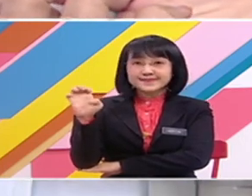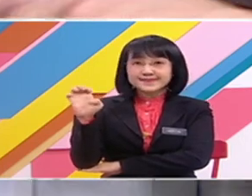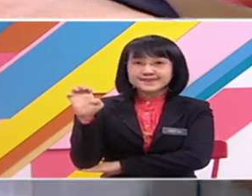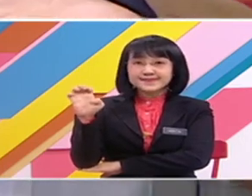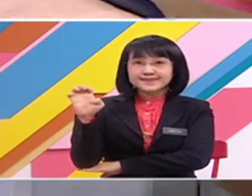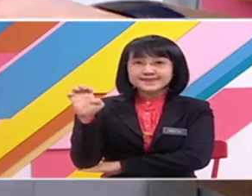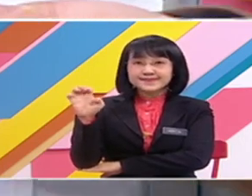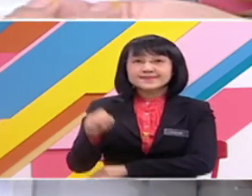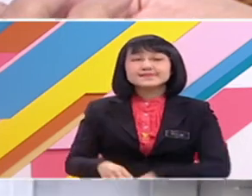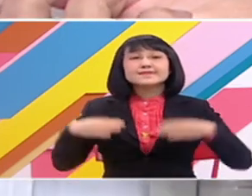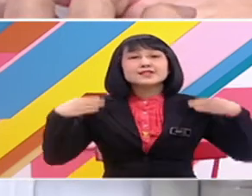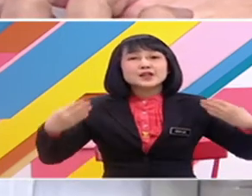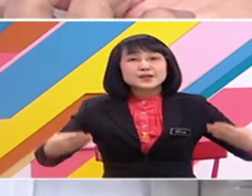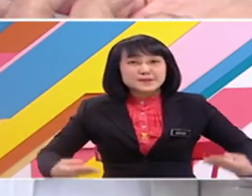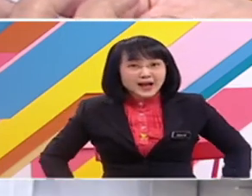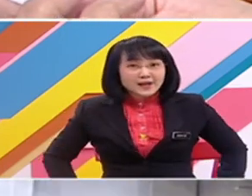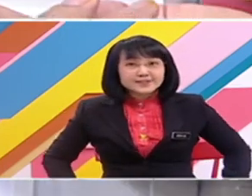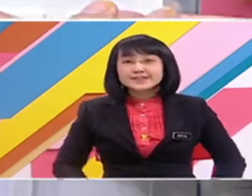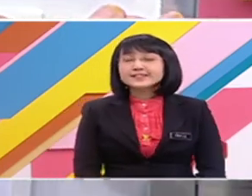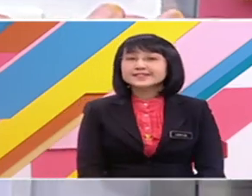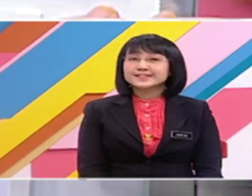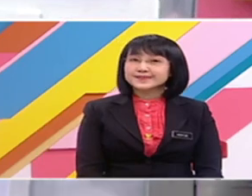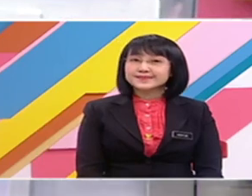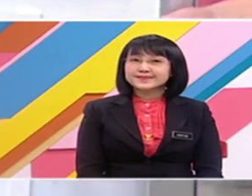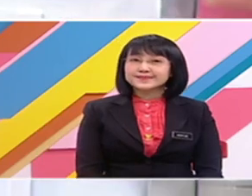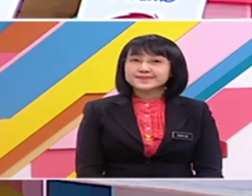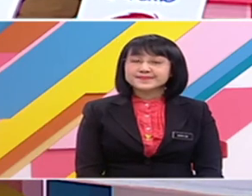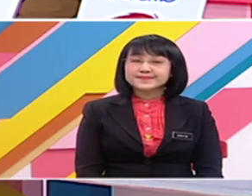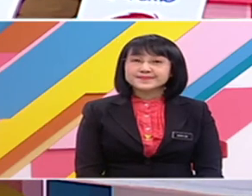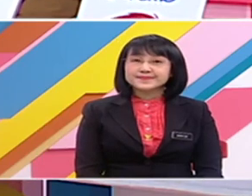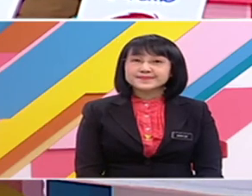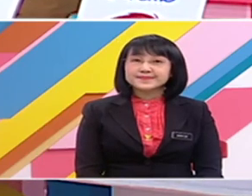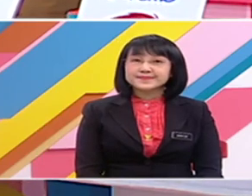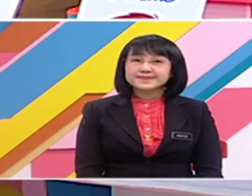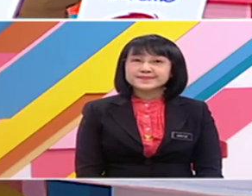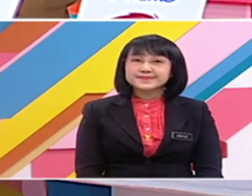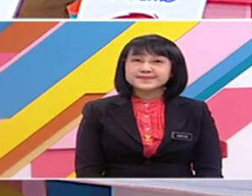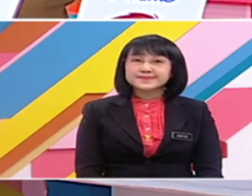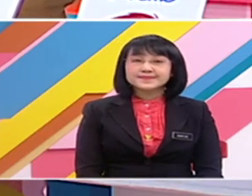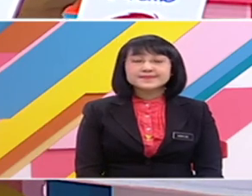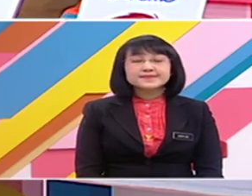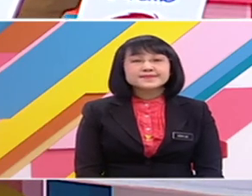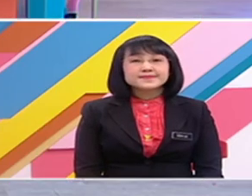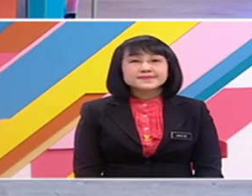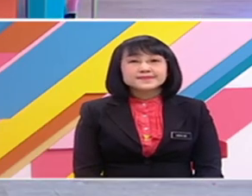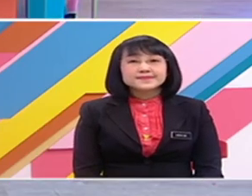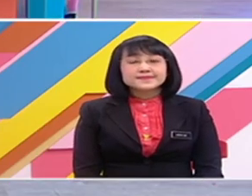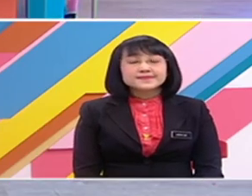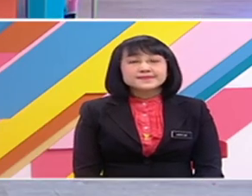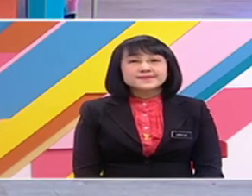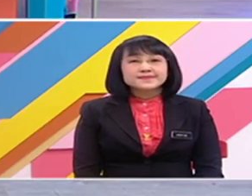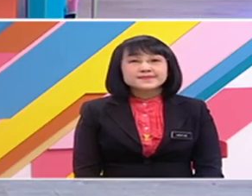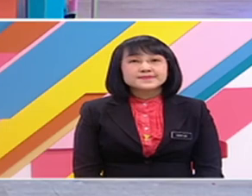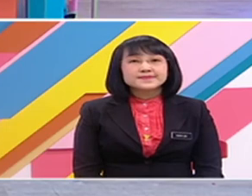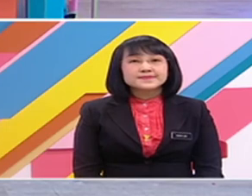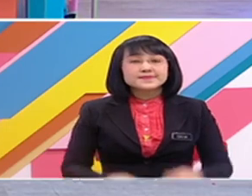B-L-O-U-S-E. Blouse. Okay. And also from here, from this picture, teacher, it looks